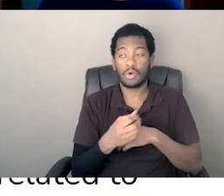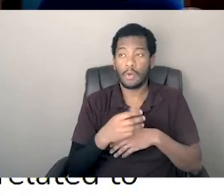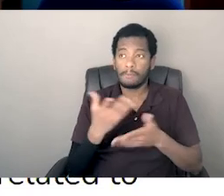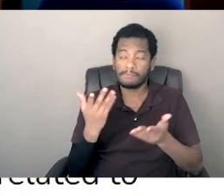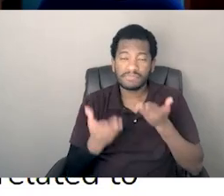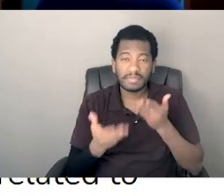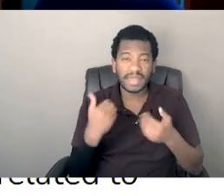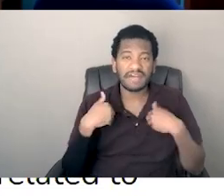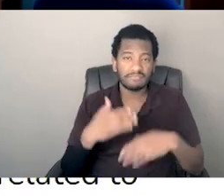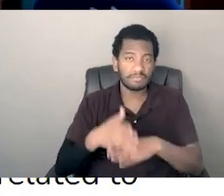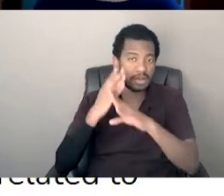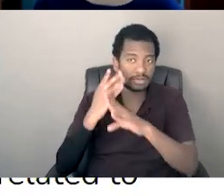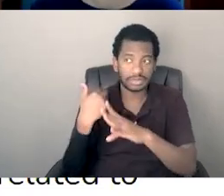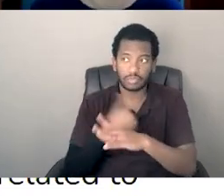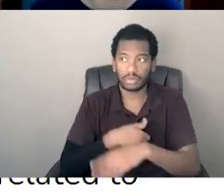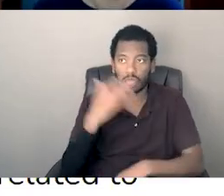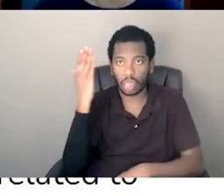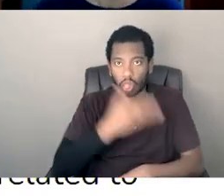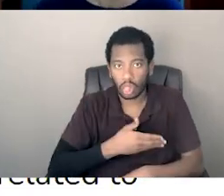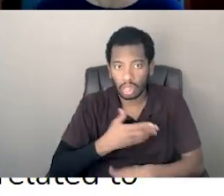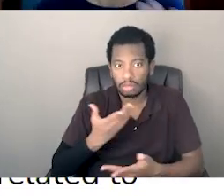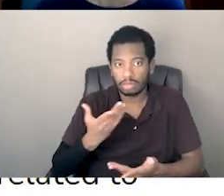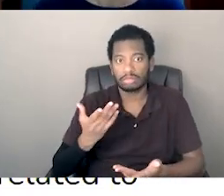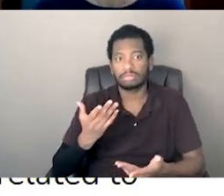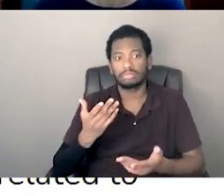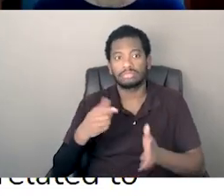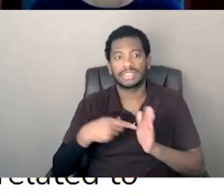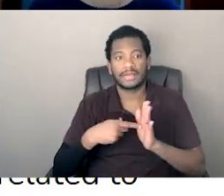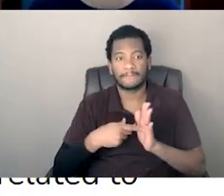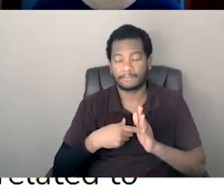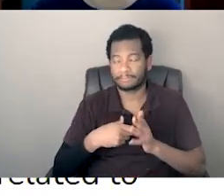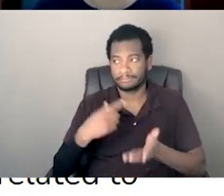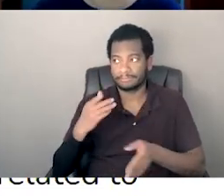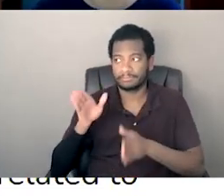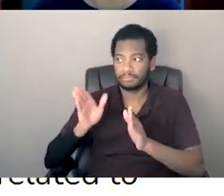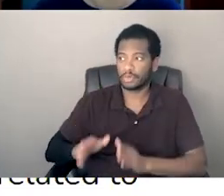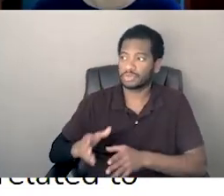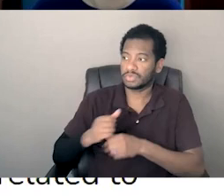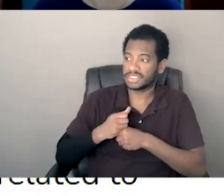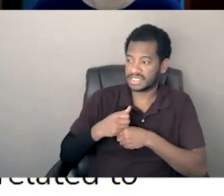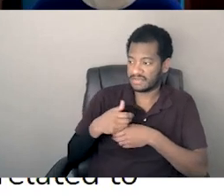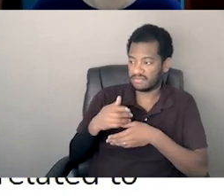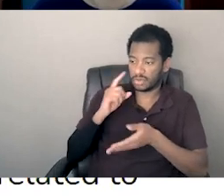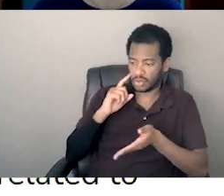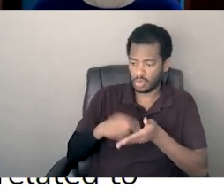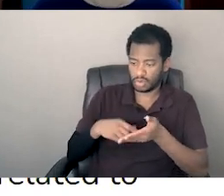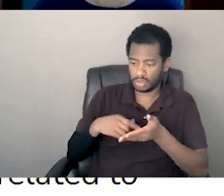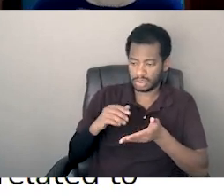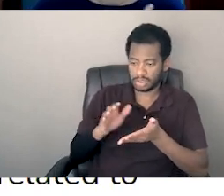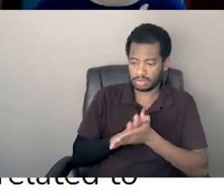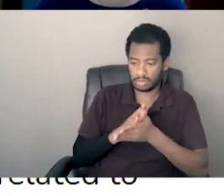An example of this is someone receiving an eviction notice for not paying